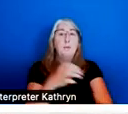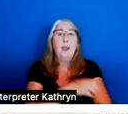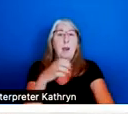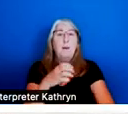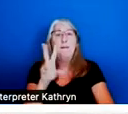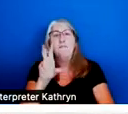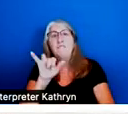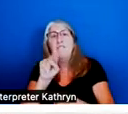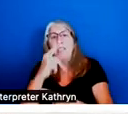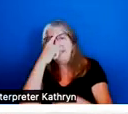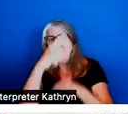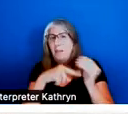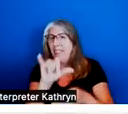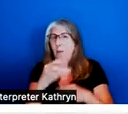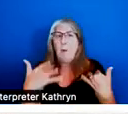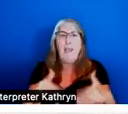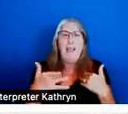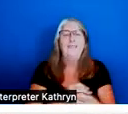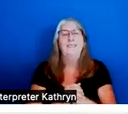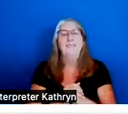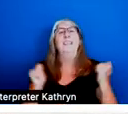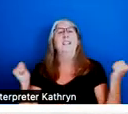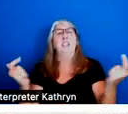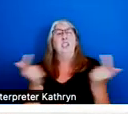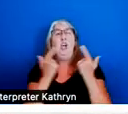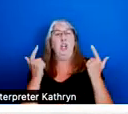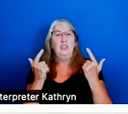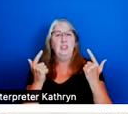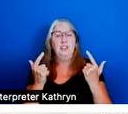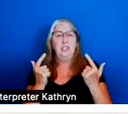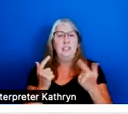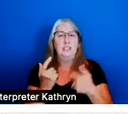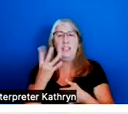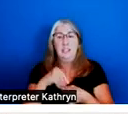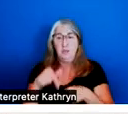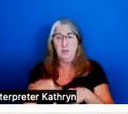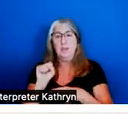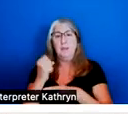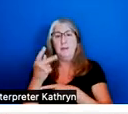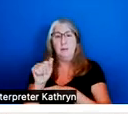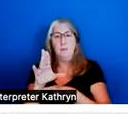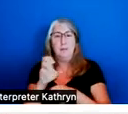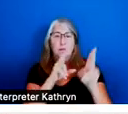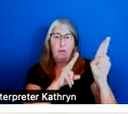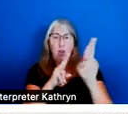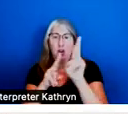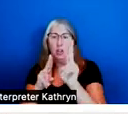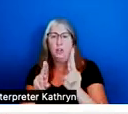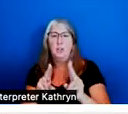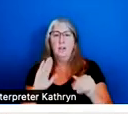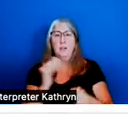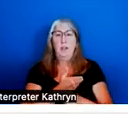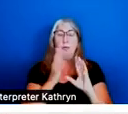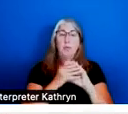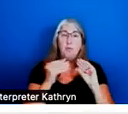think about our superpower. And let's all just get into the space of honoring our stories and